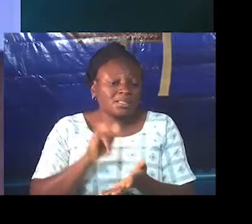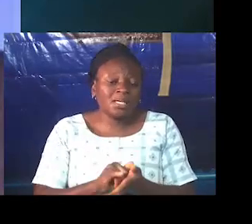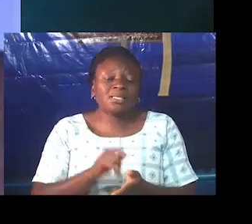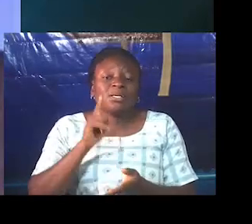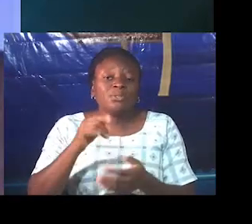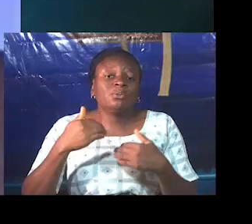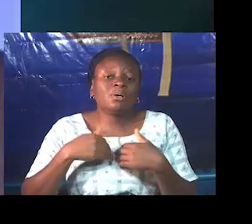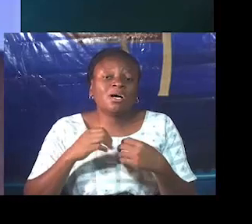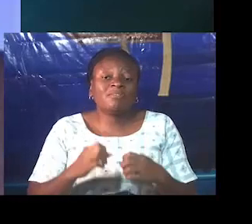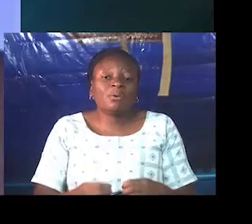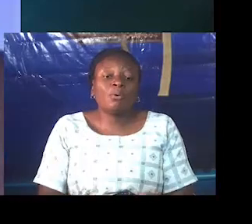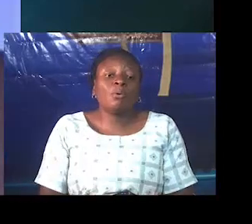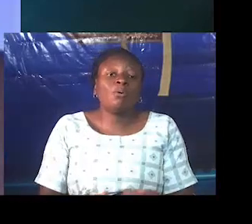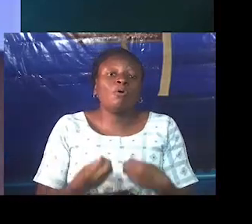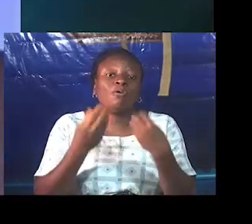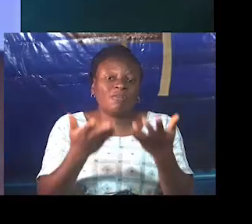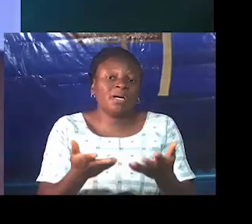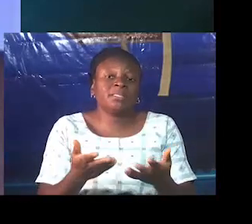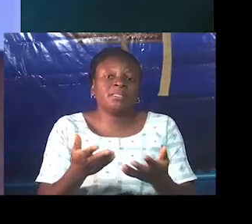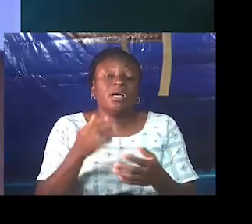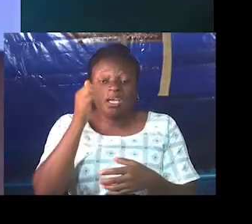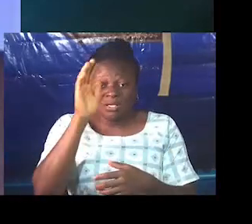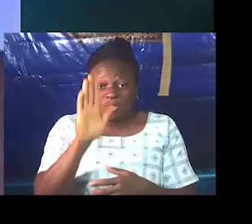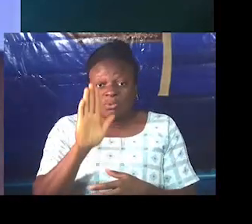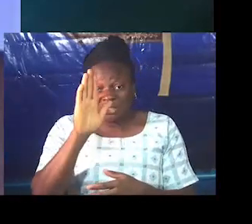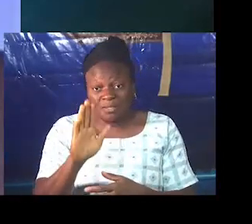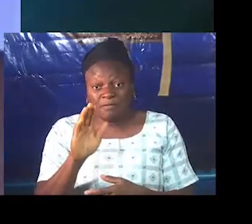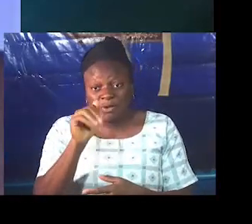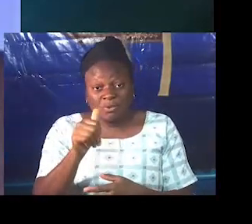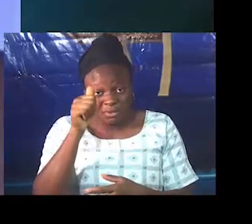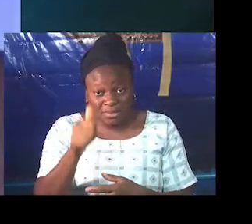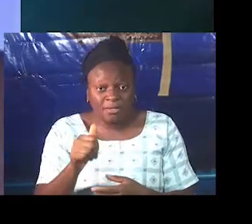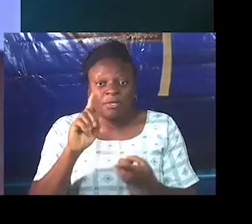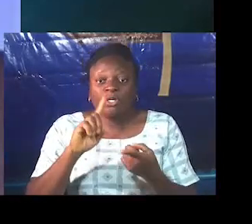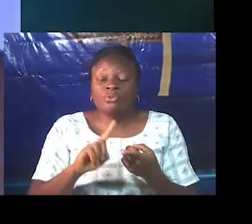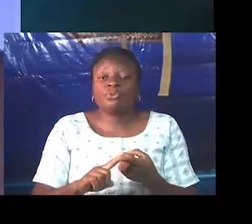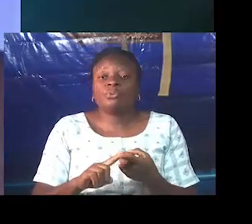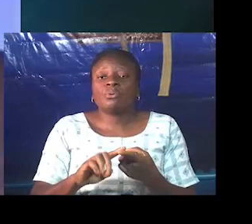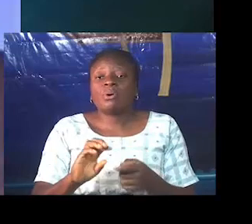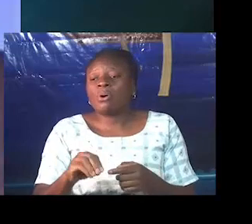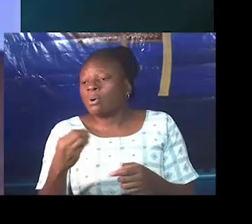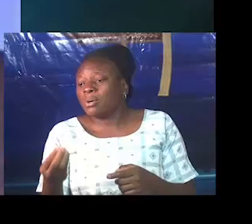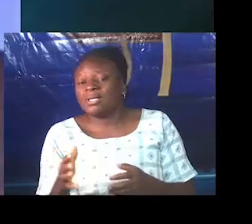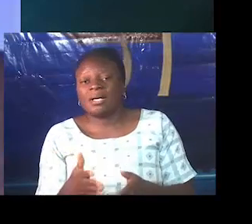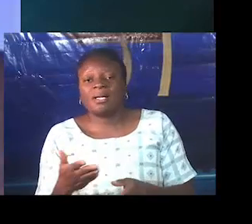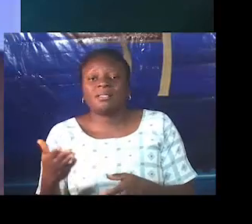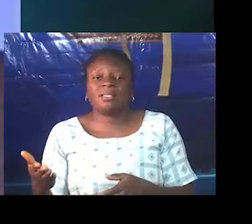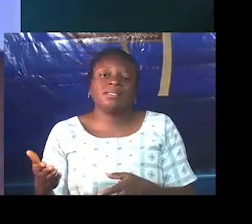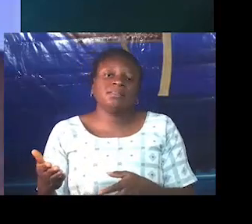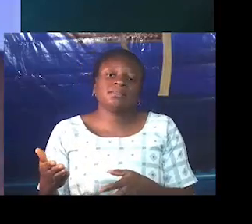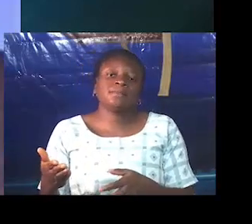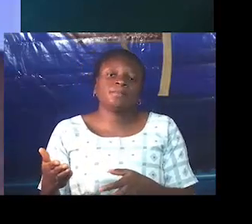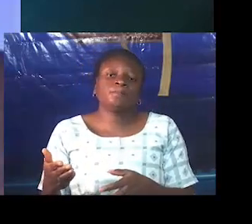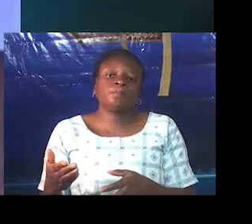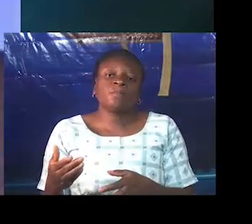be confused because you will be having allegiance to so many people. In between, you want to make a choice. So